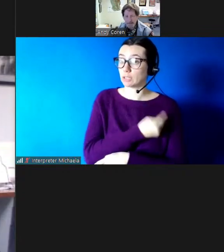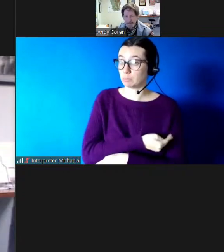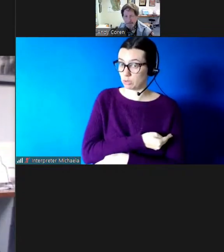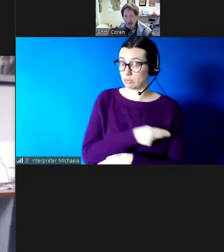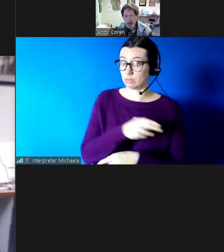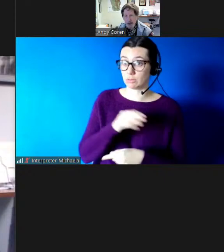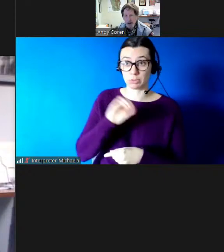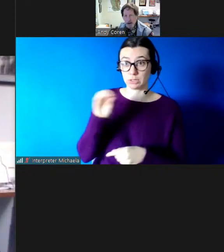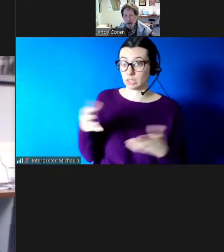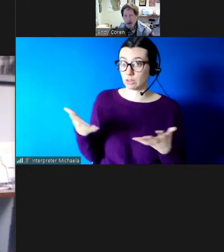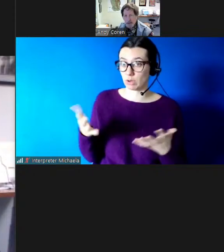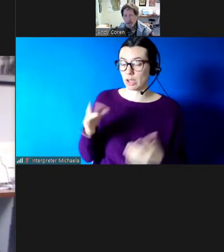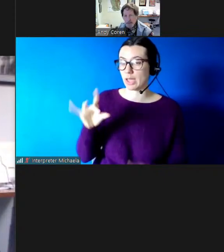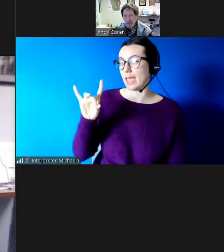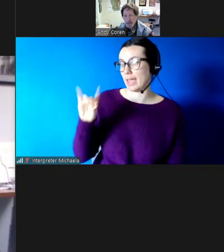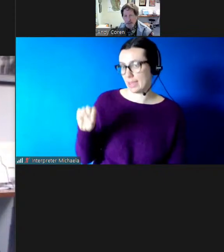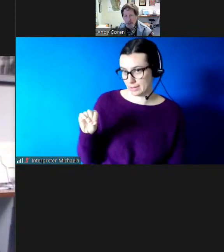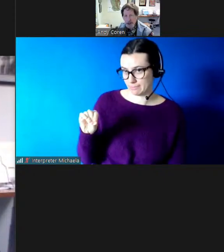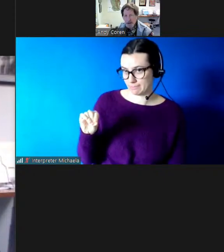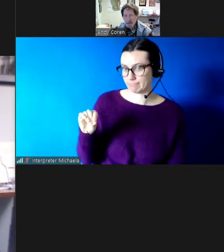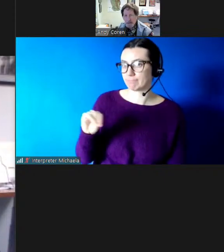80%.